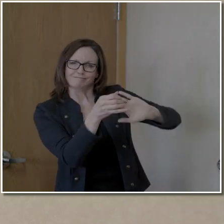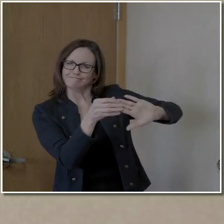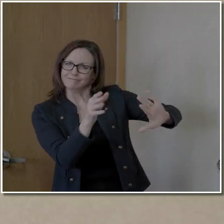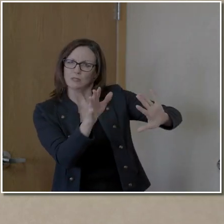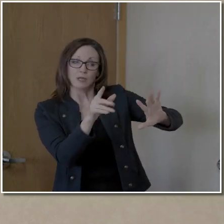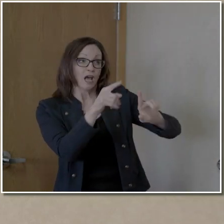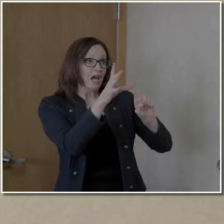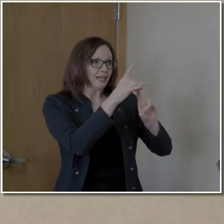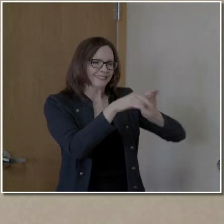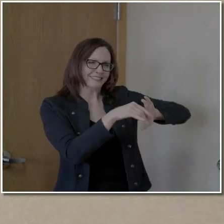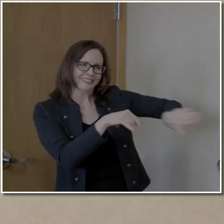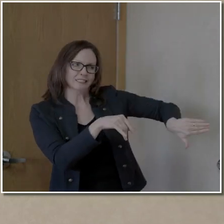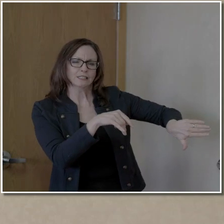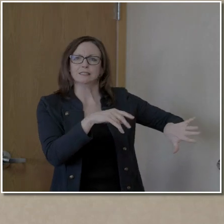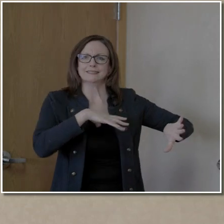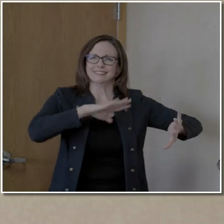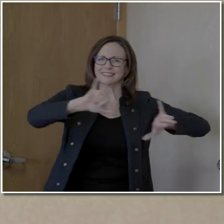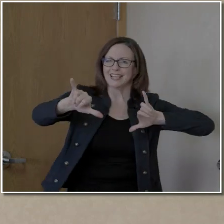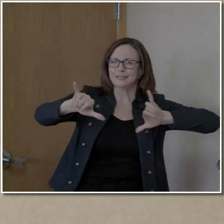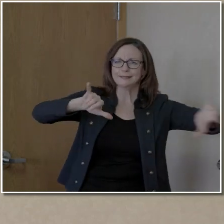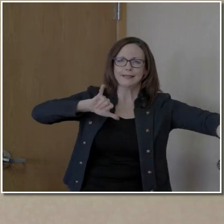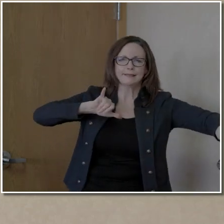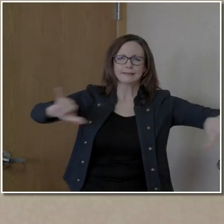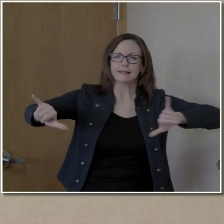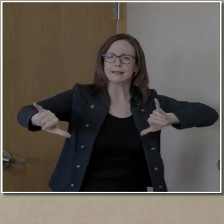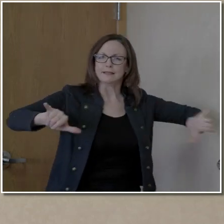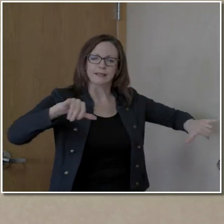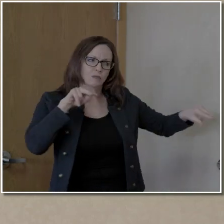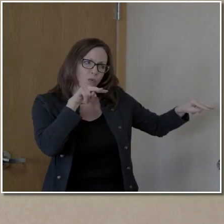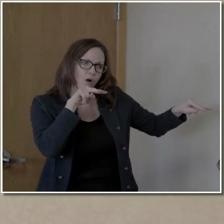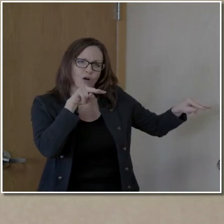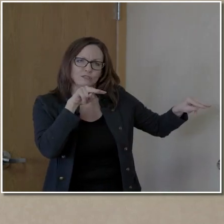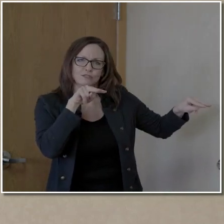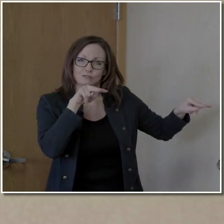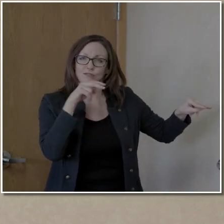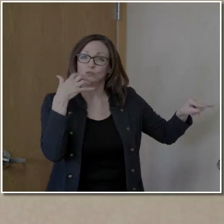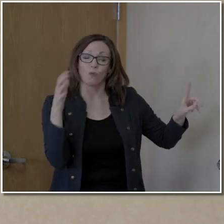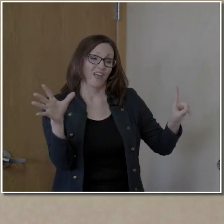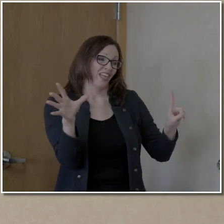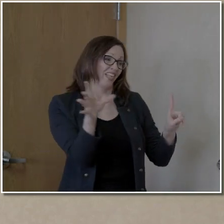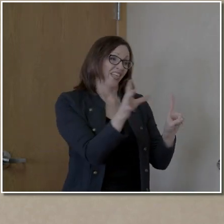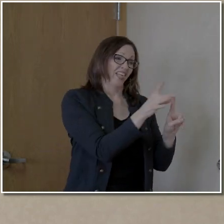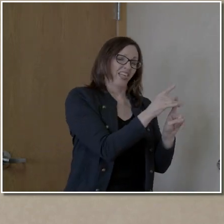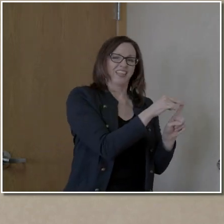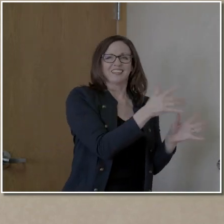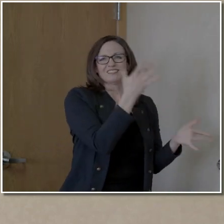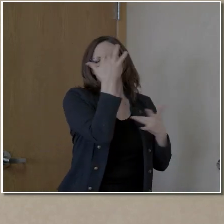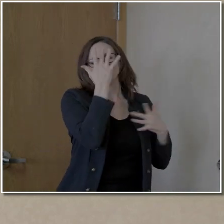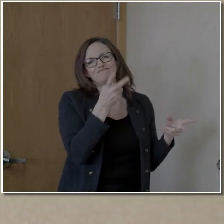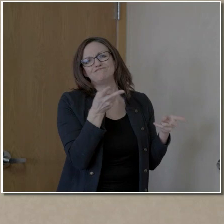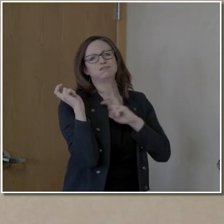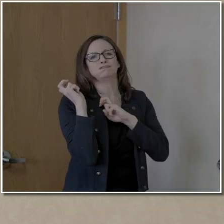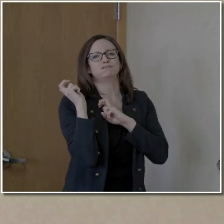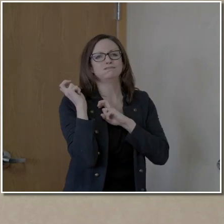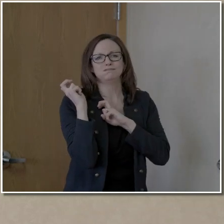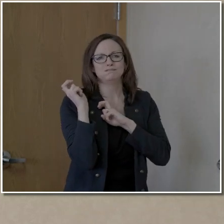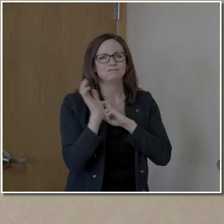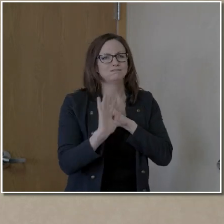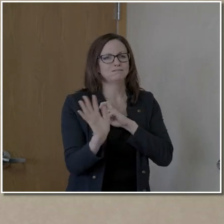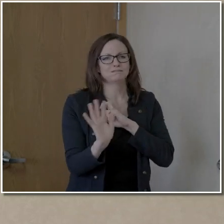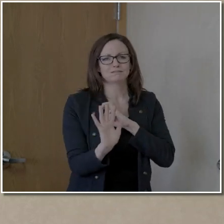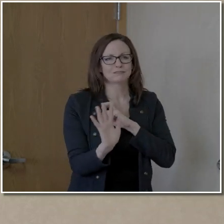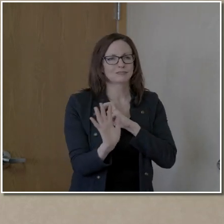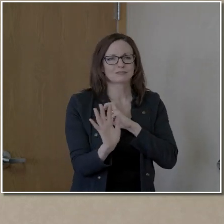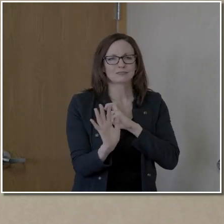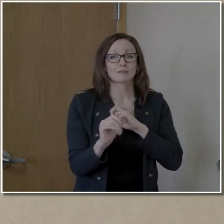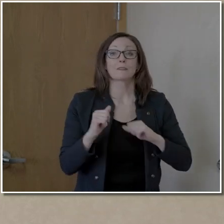Department, who have encouraged them to do a number of activities that help protect residents in their facilities.